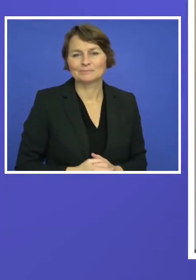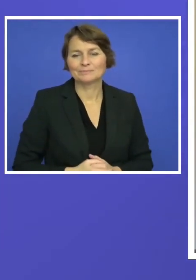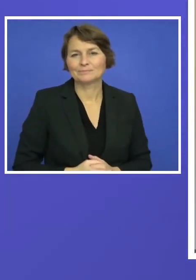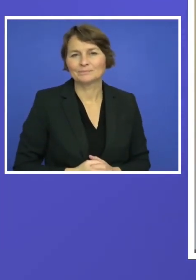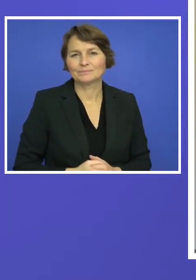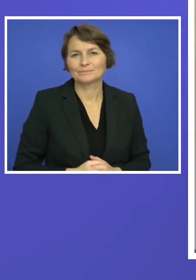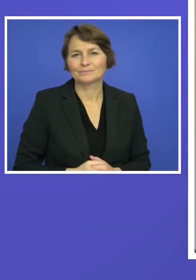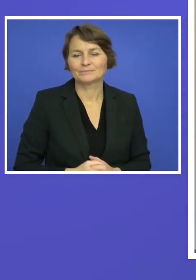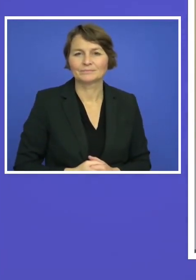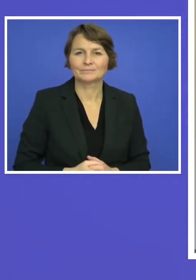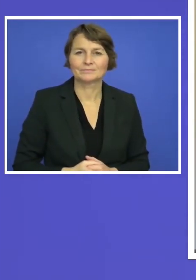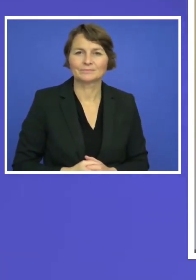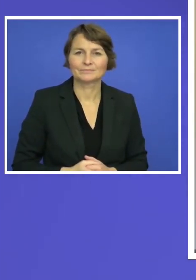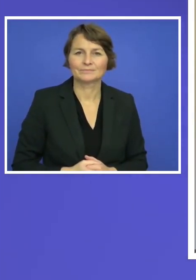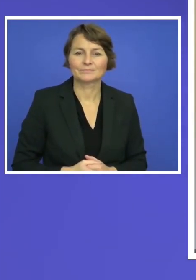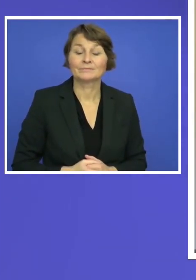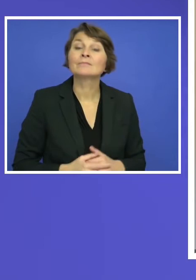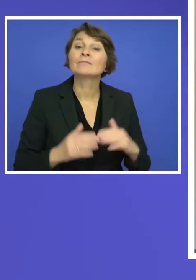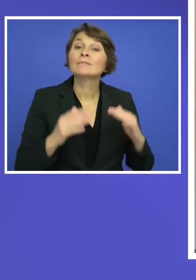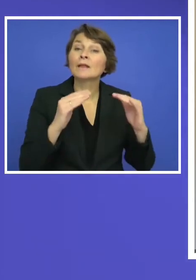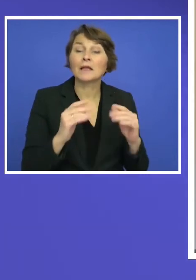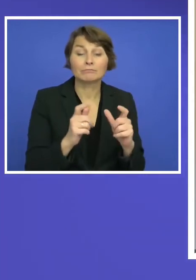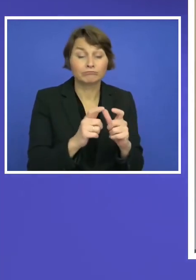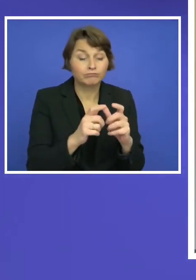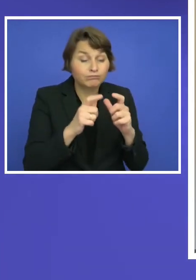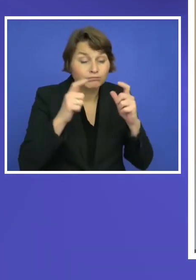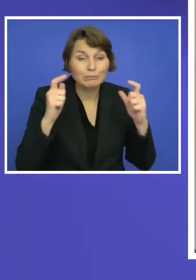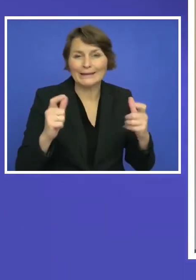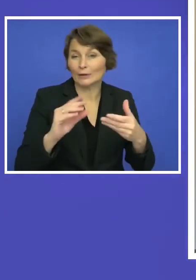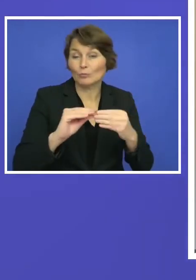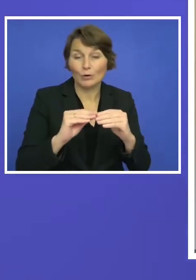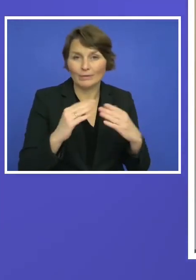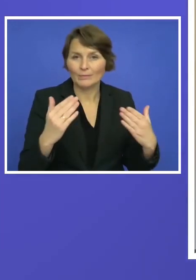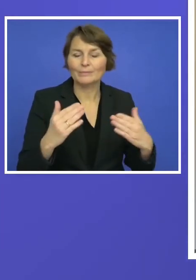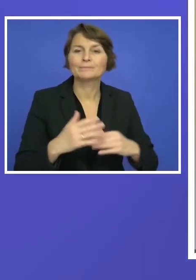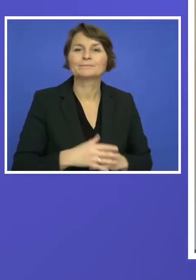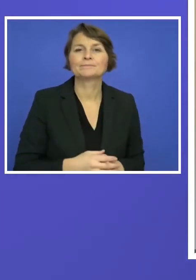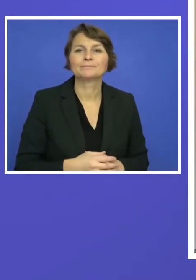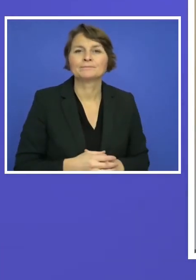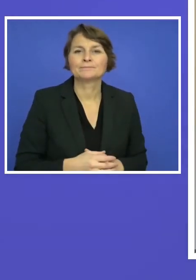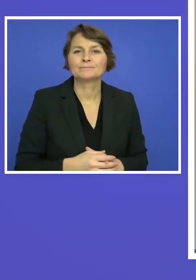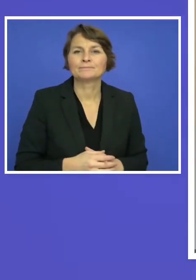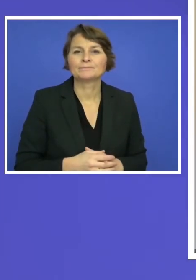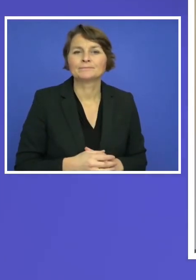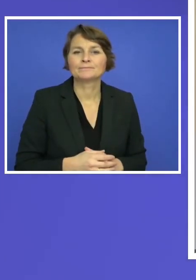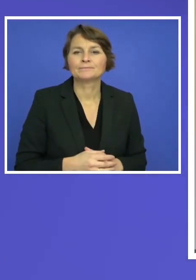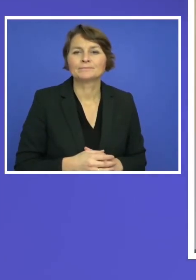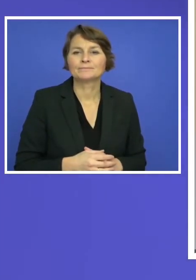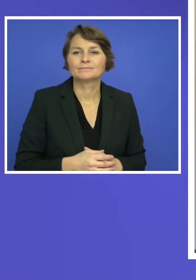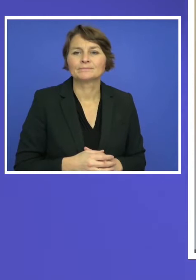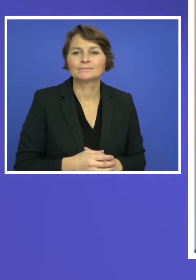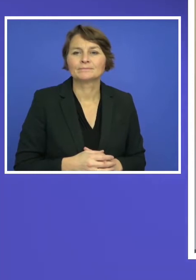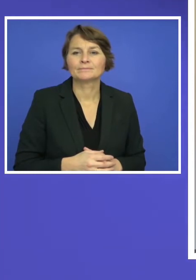major problem with considering home is not always a safe place,